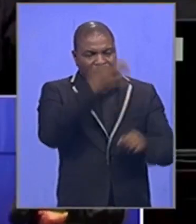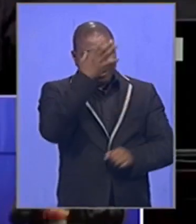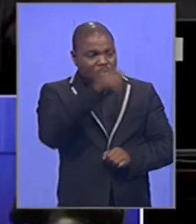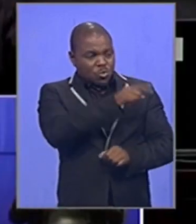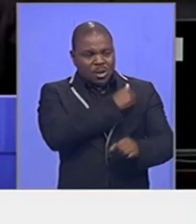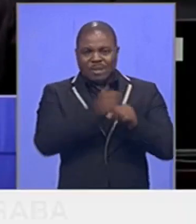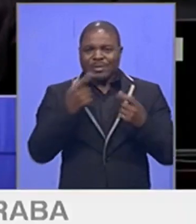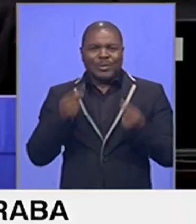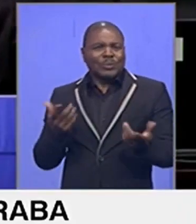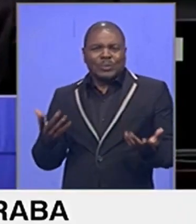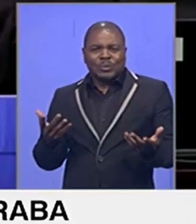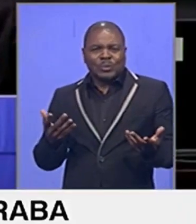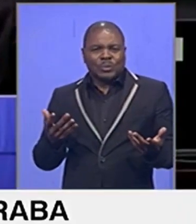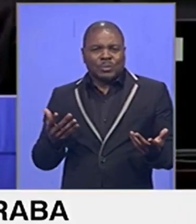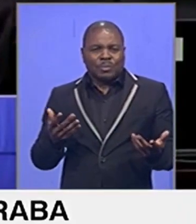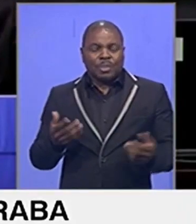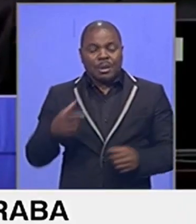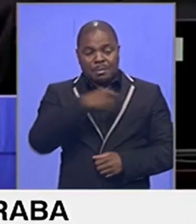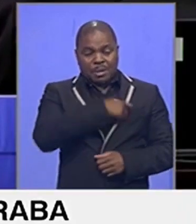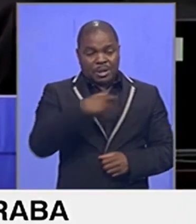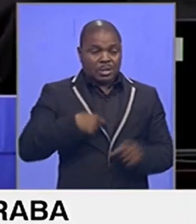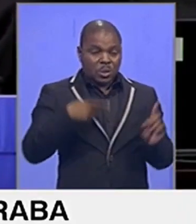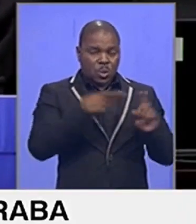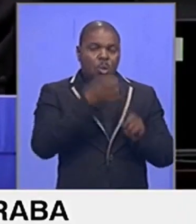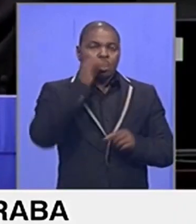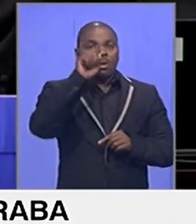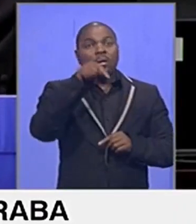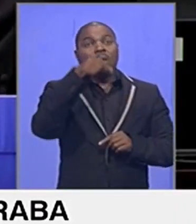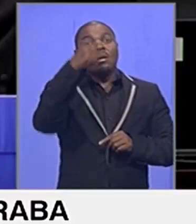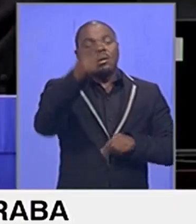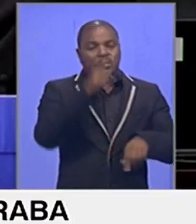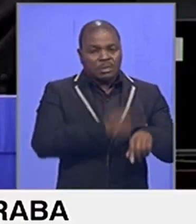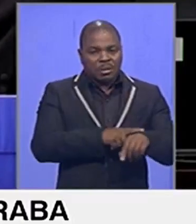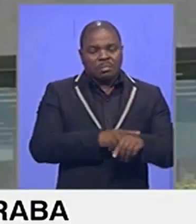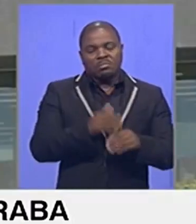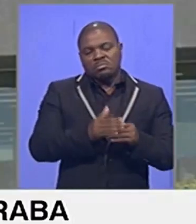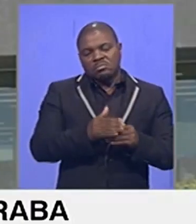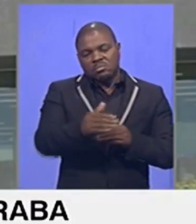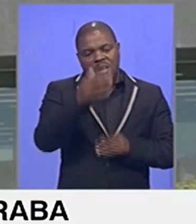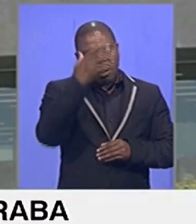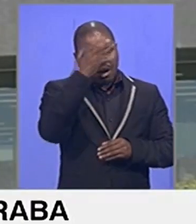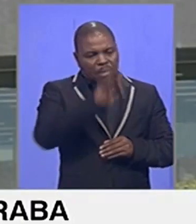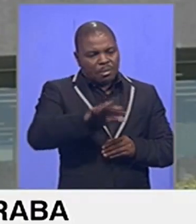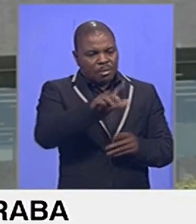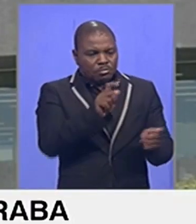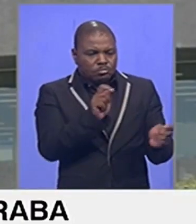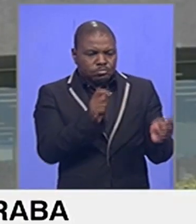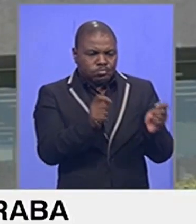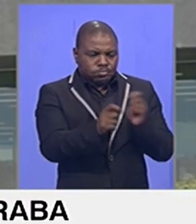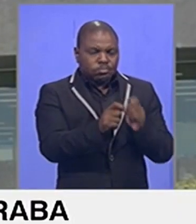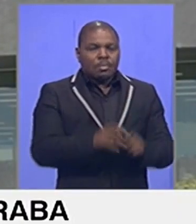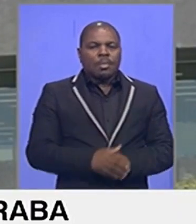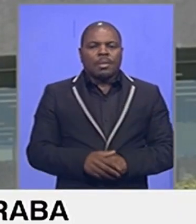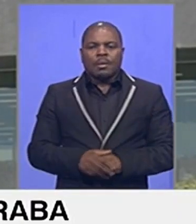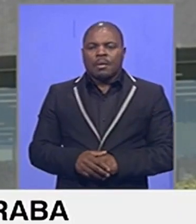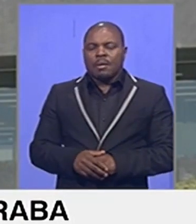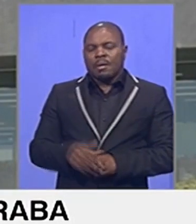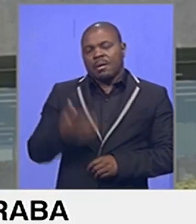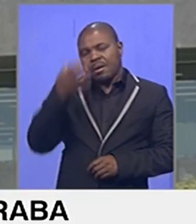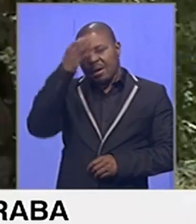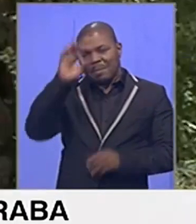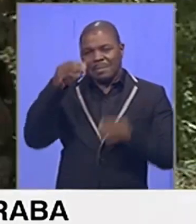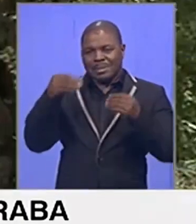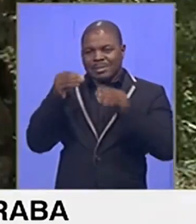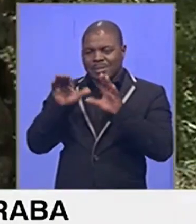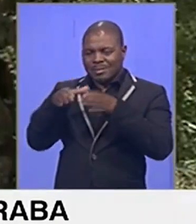done. Mopresidente o re nakong e tlang ha o tla be ho tliswa diphetoho tsamaisong ya mmuso, lefapha la dikgwebo tsa mmuso le ka nna